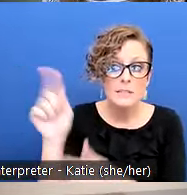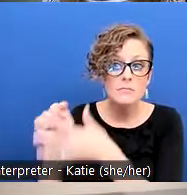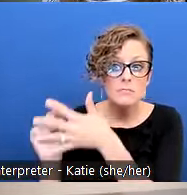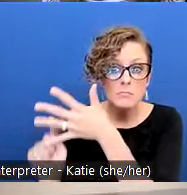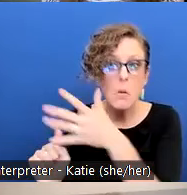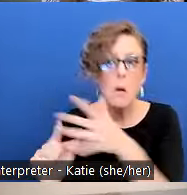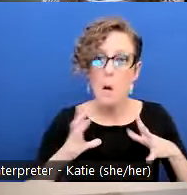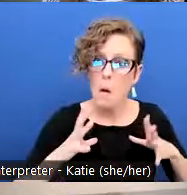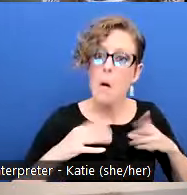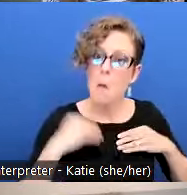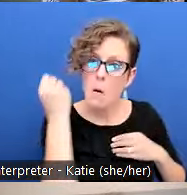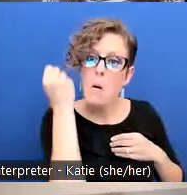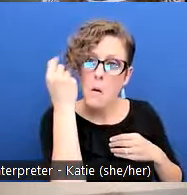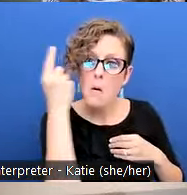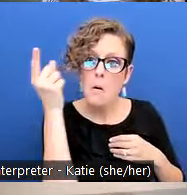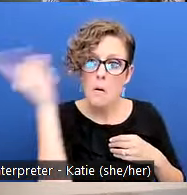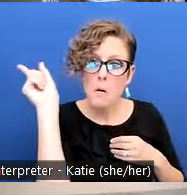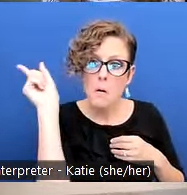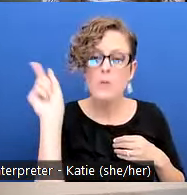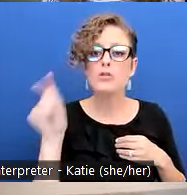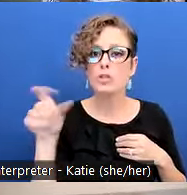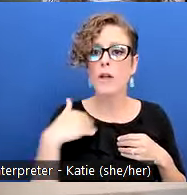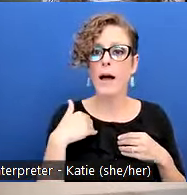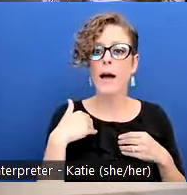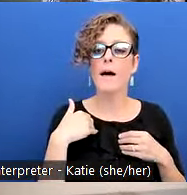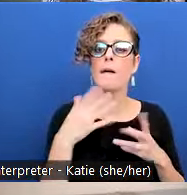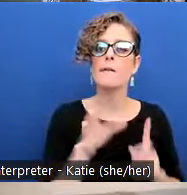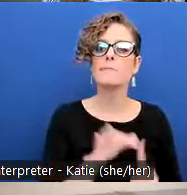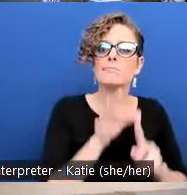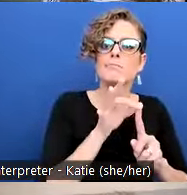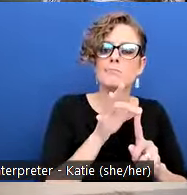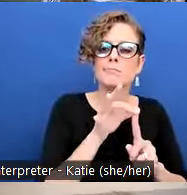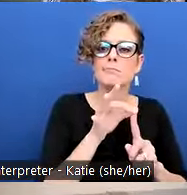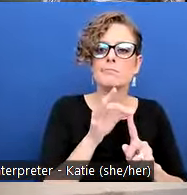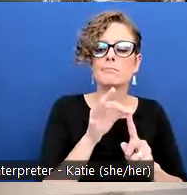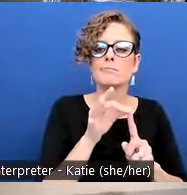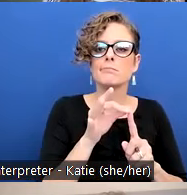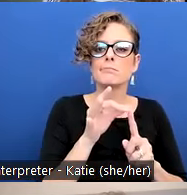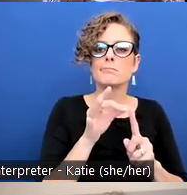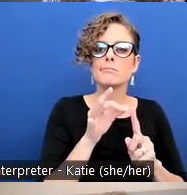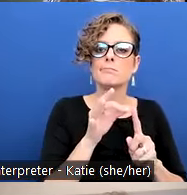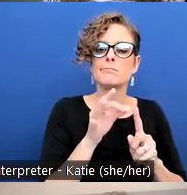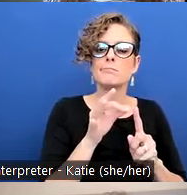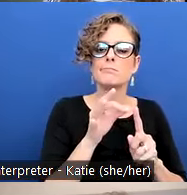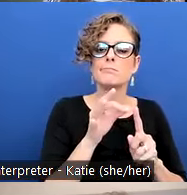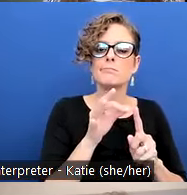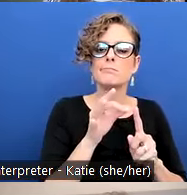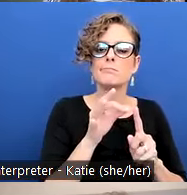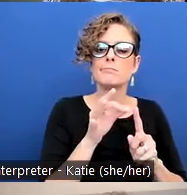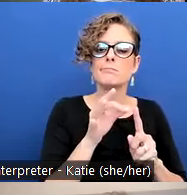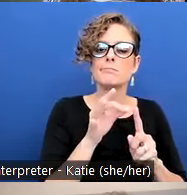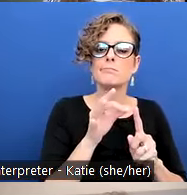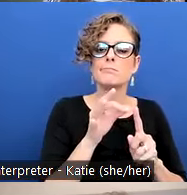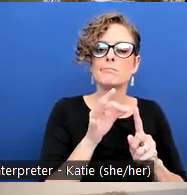some consideration for survivors, and that reporting immediately might